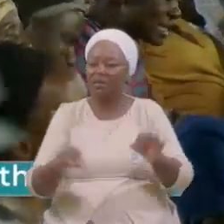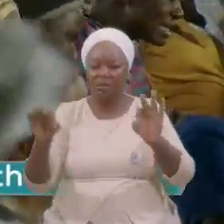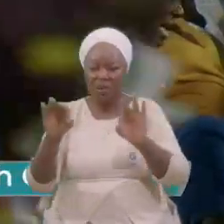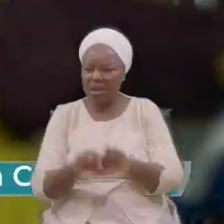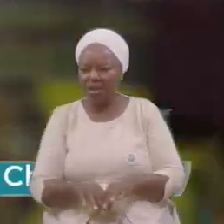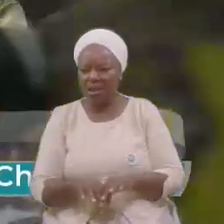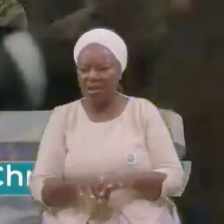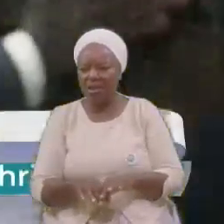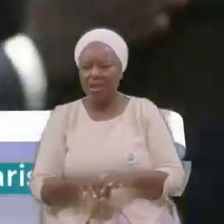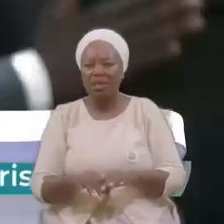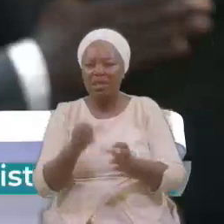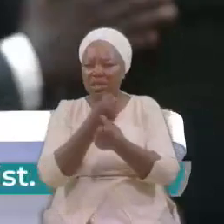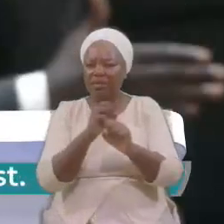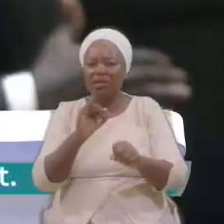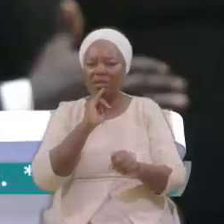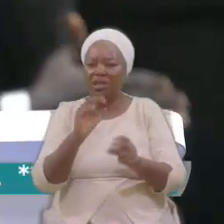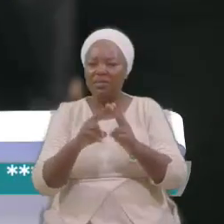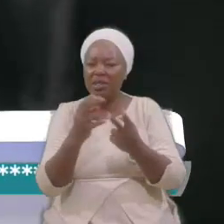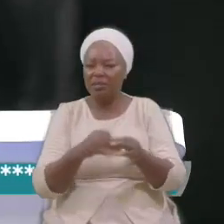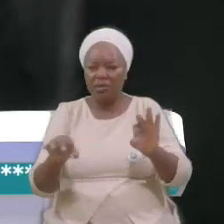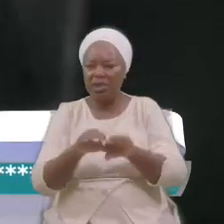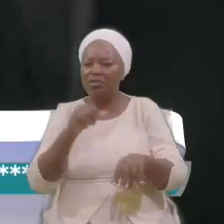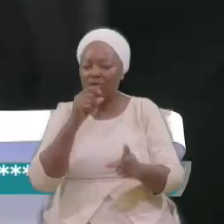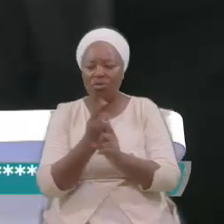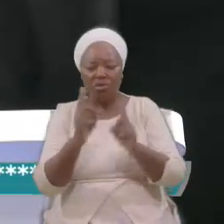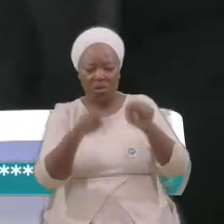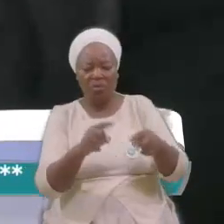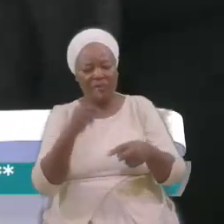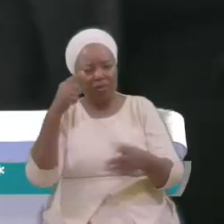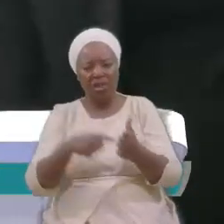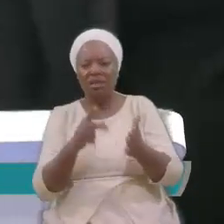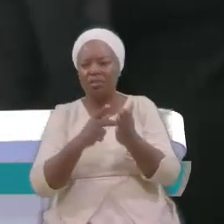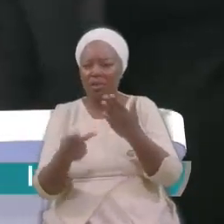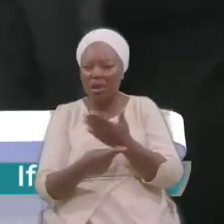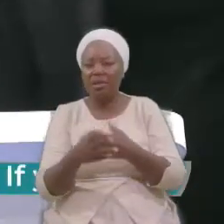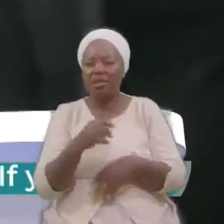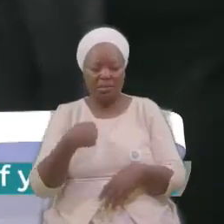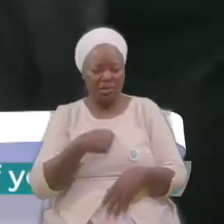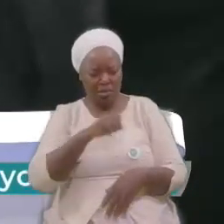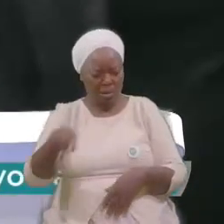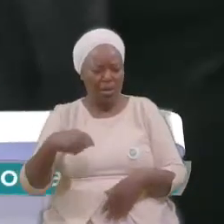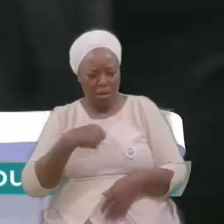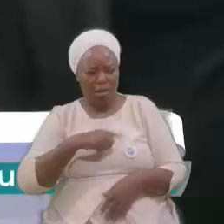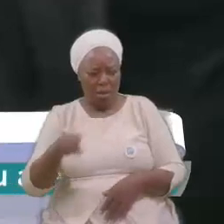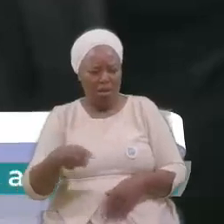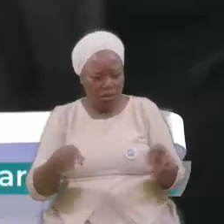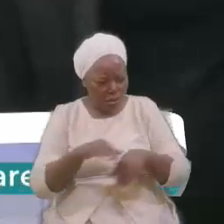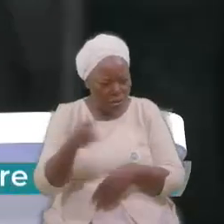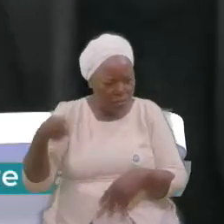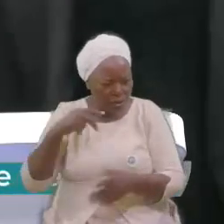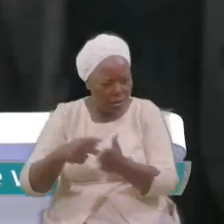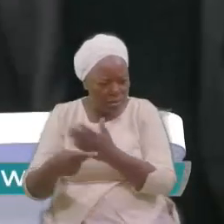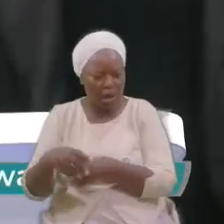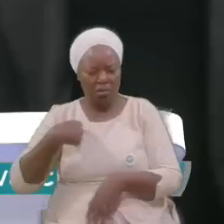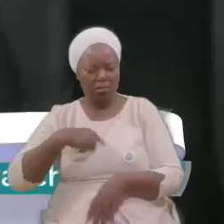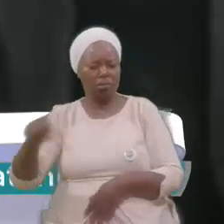new person. You are not going to be like the person you were before. You are now a brand new man, a